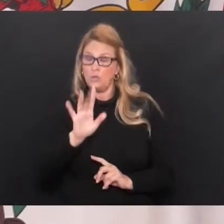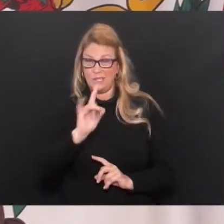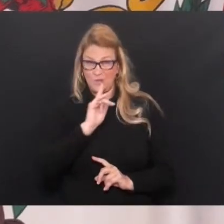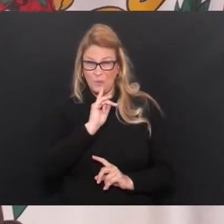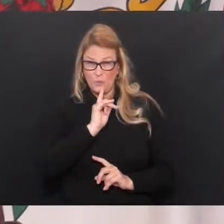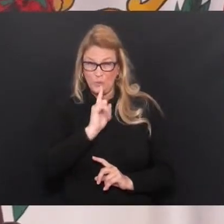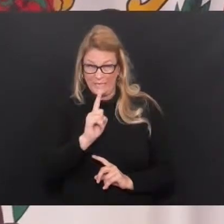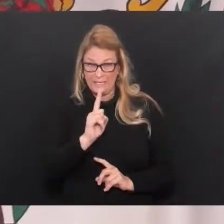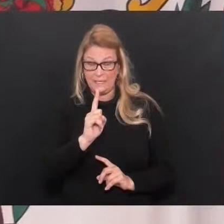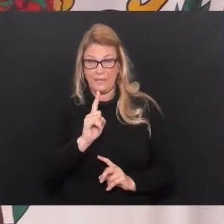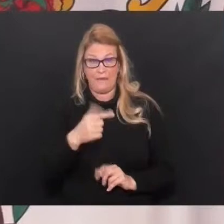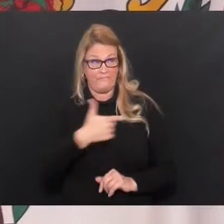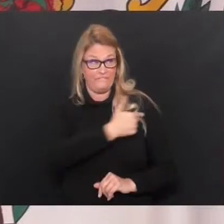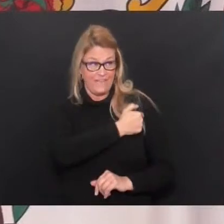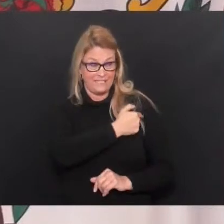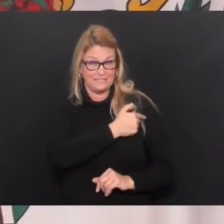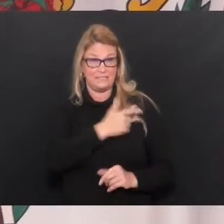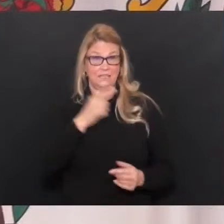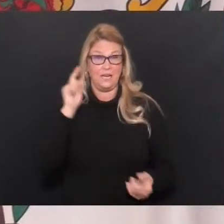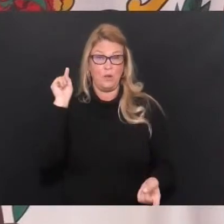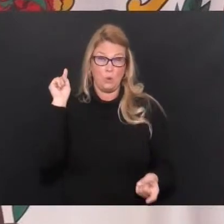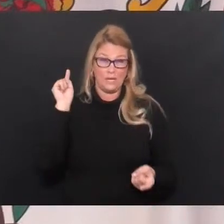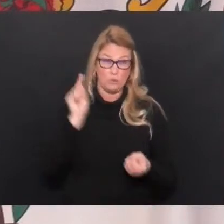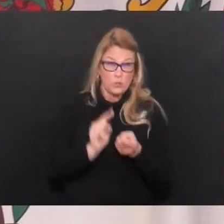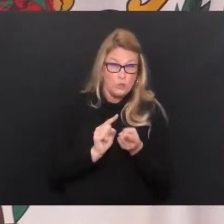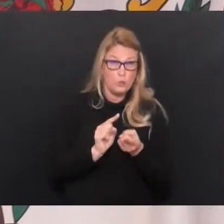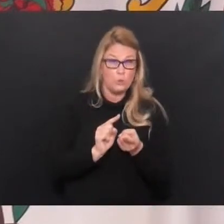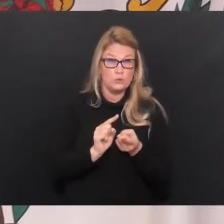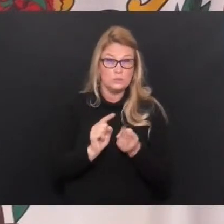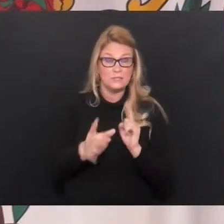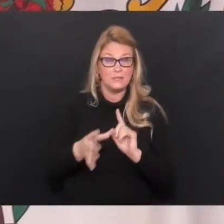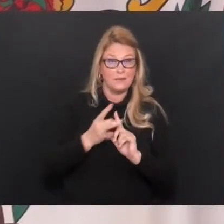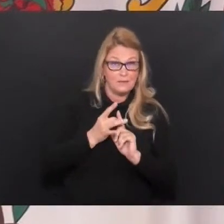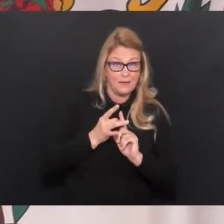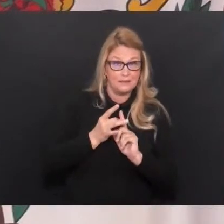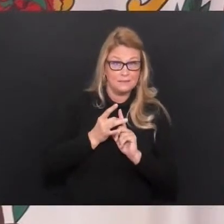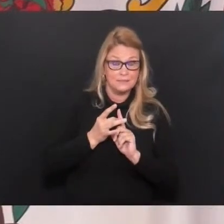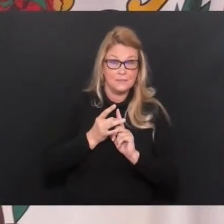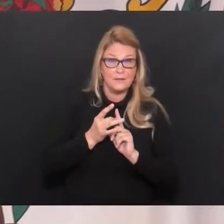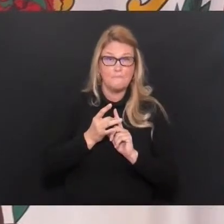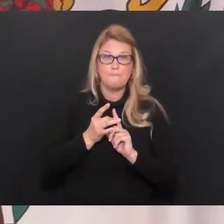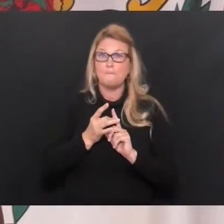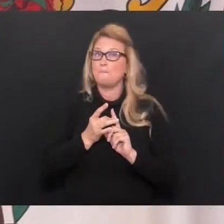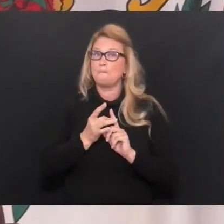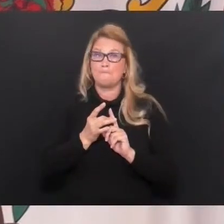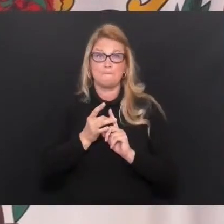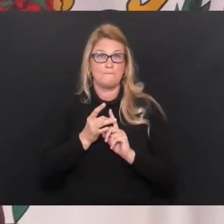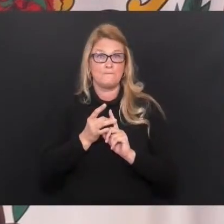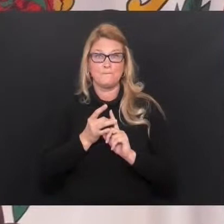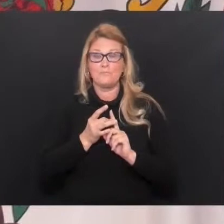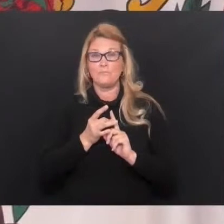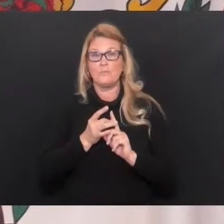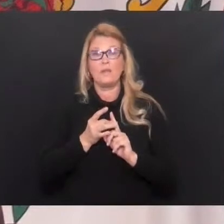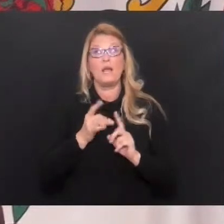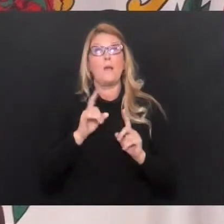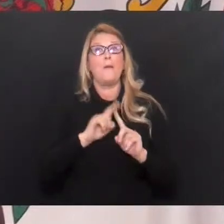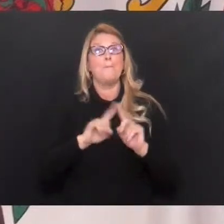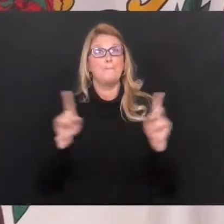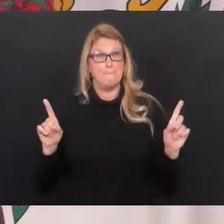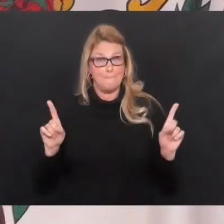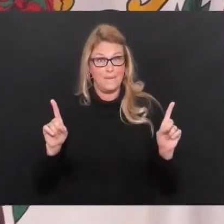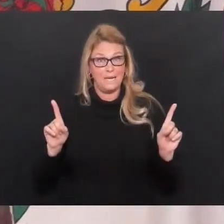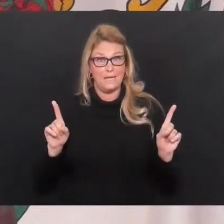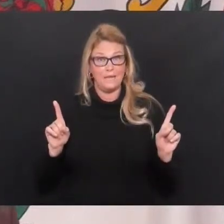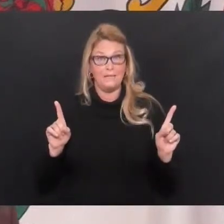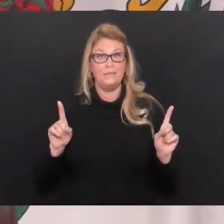so phenomenal that you're not going to get it back. It's just off the chart almost. And then, if you'll